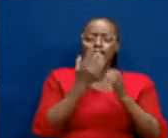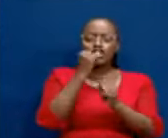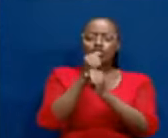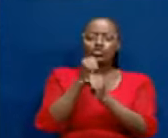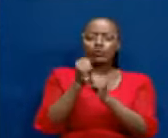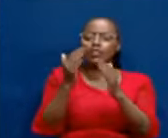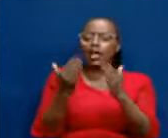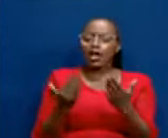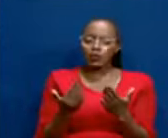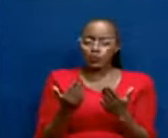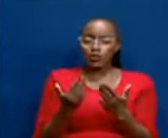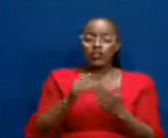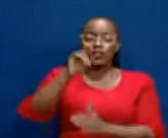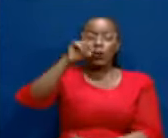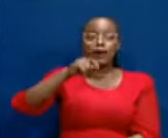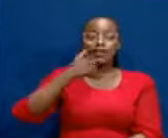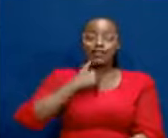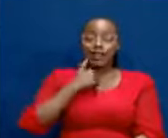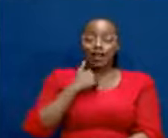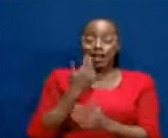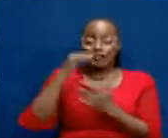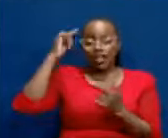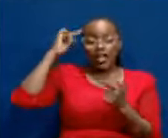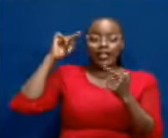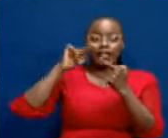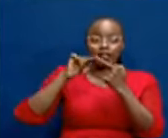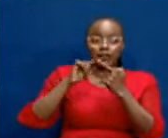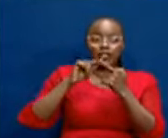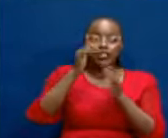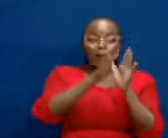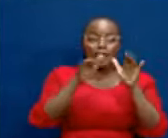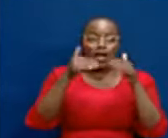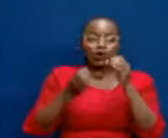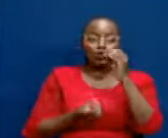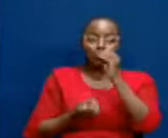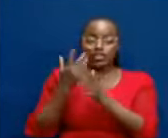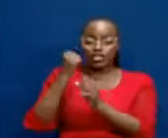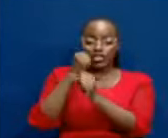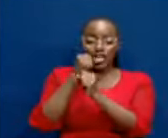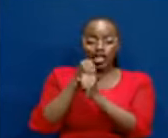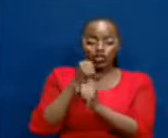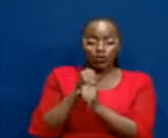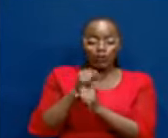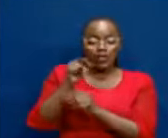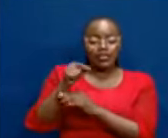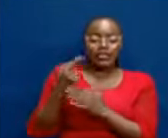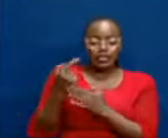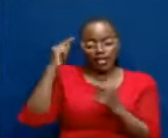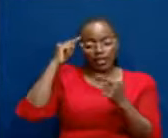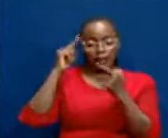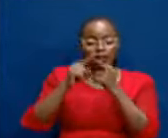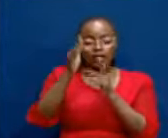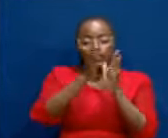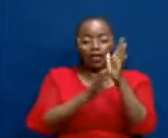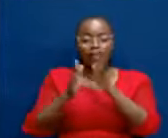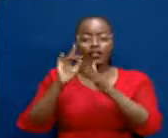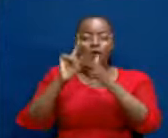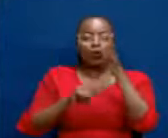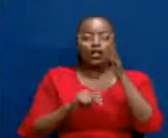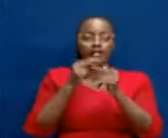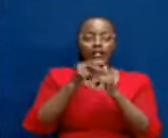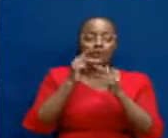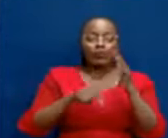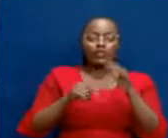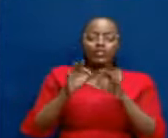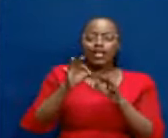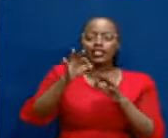jobs? You must have a deliberate plan to create jobs. And this deliberate plan, ours, is, it's called